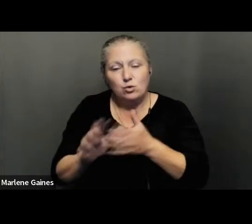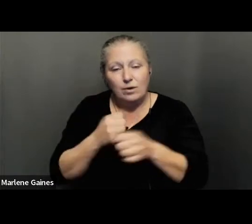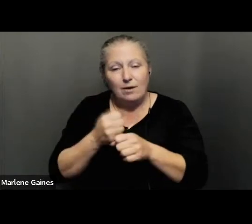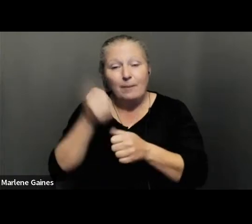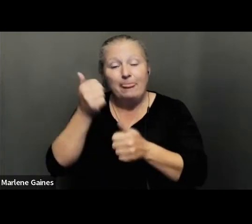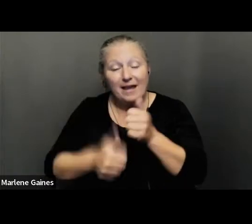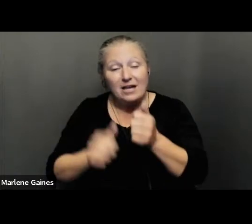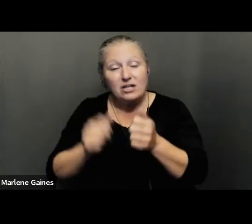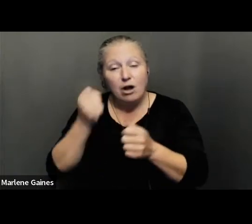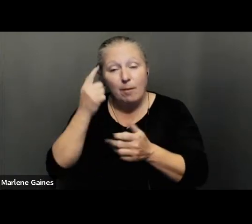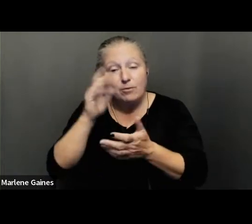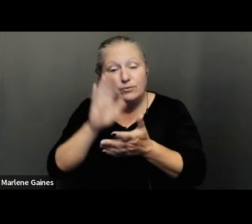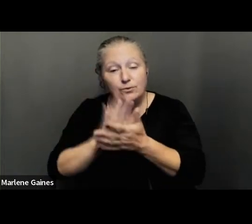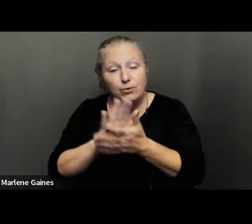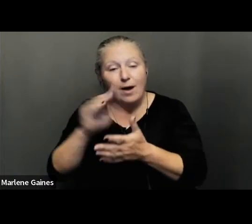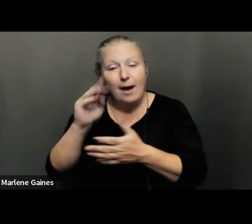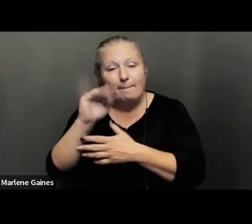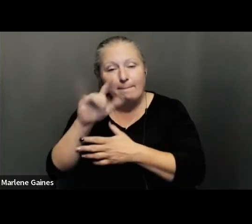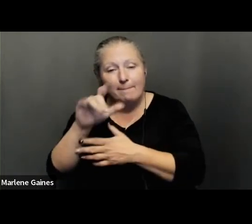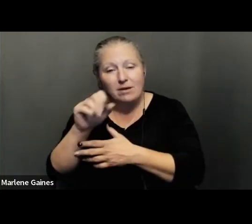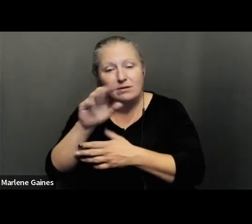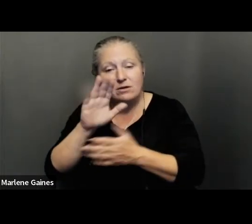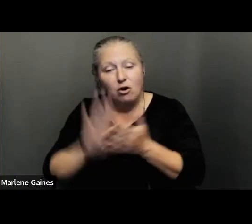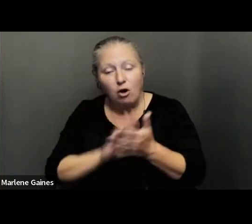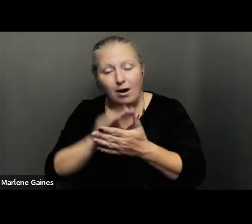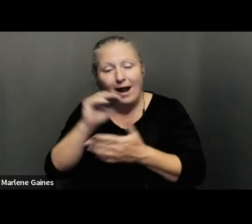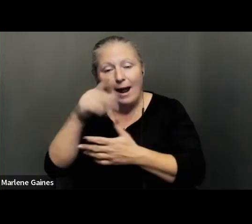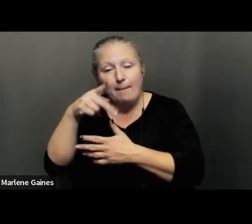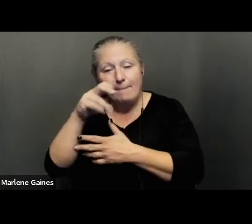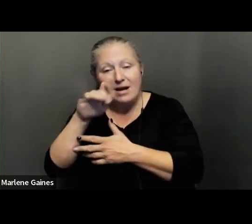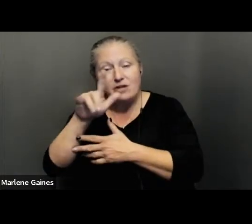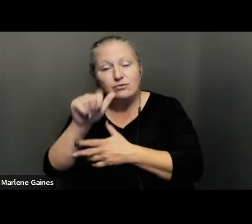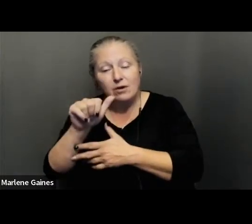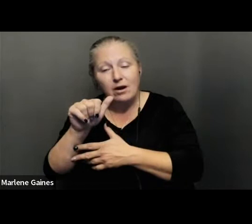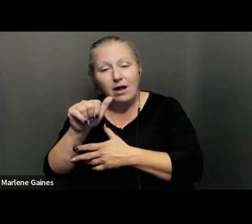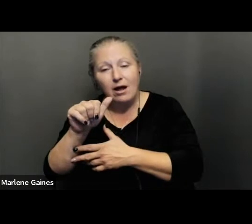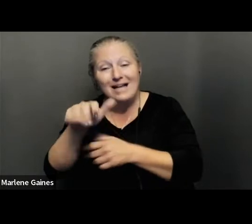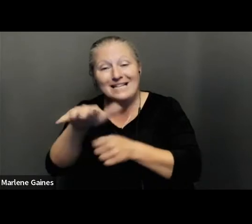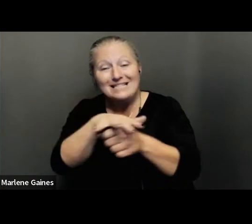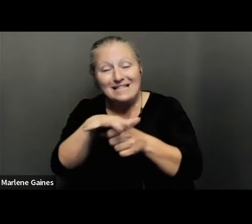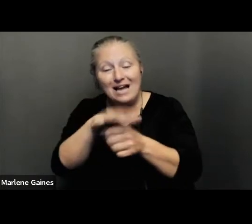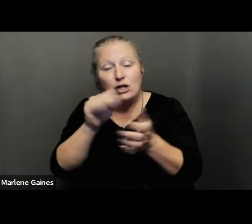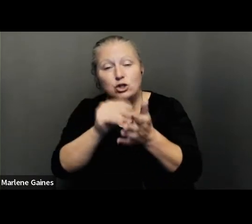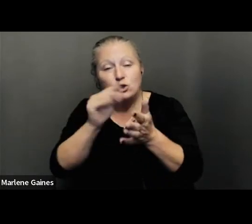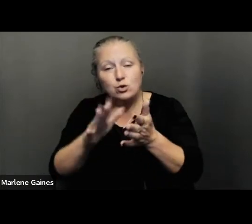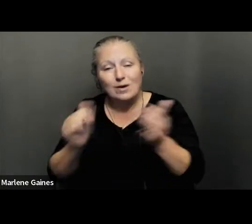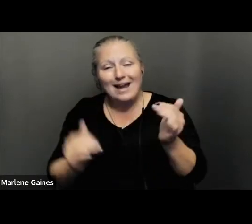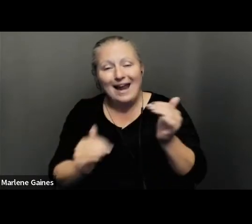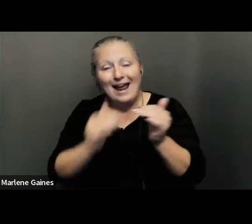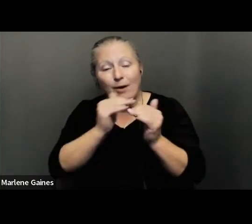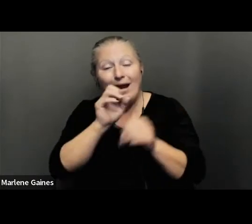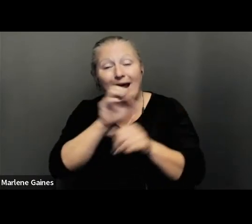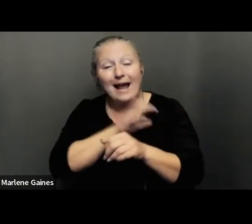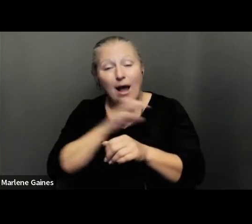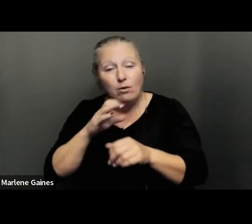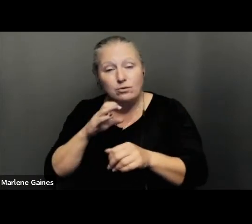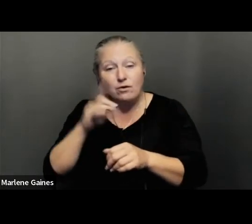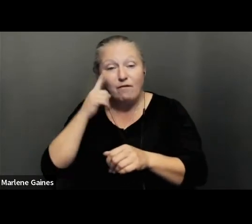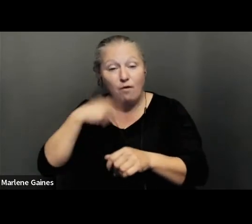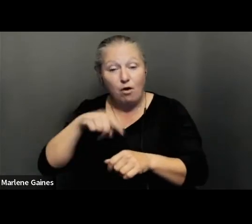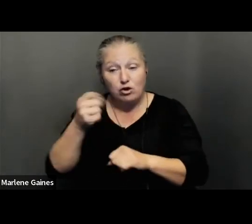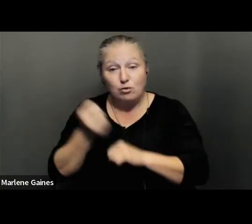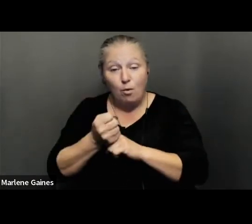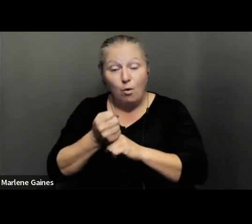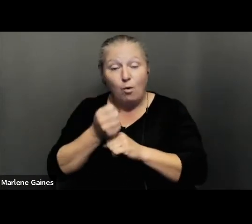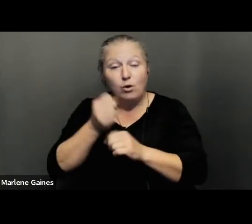comprehensive schools, as well as Middle College and Peninsula, launched a site student equity council. And in order to support this student work at